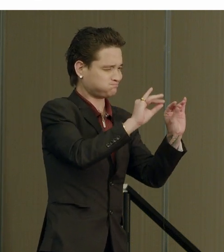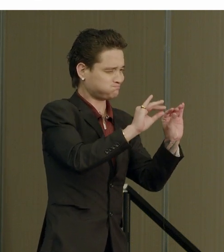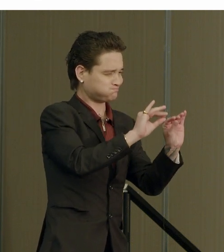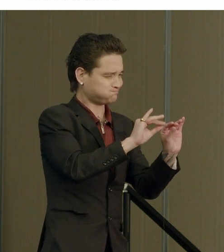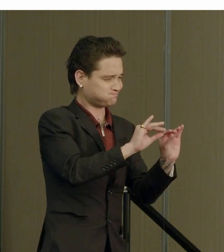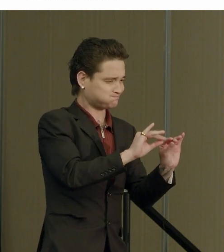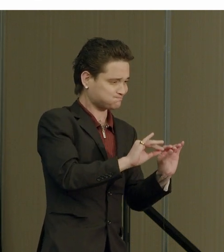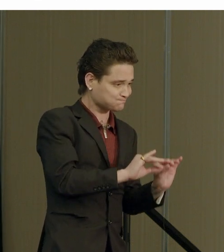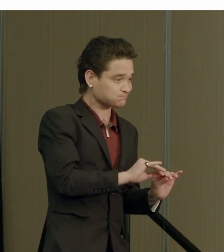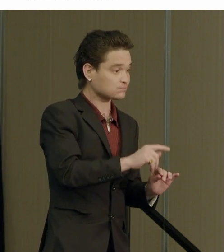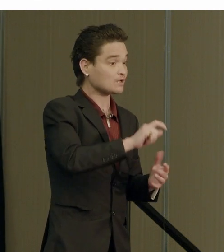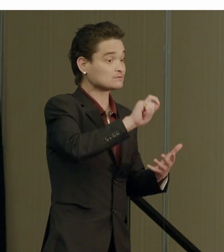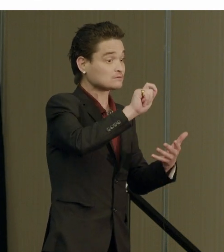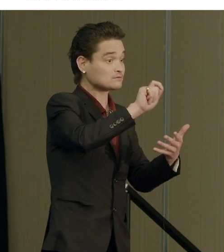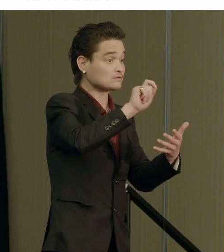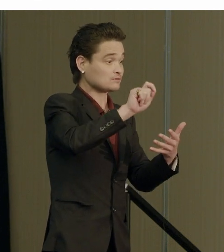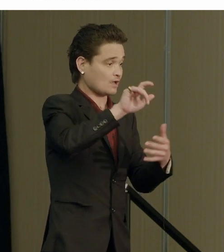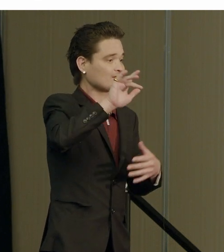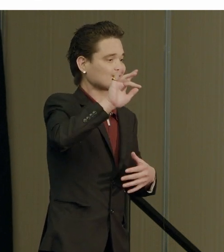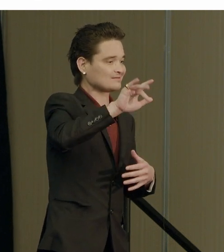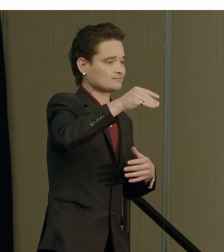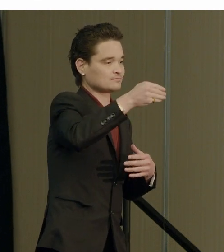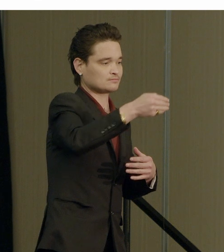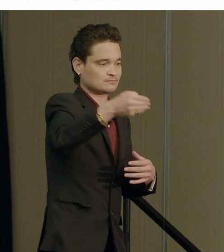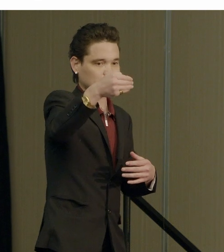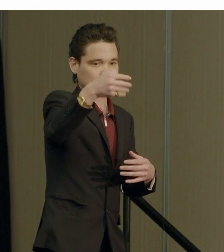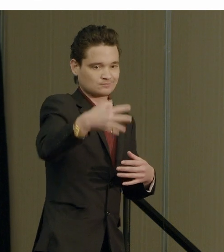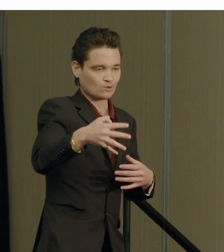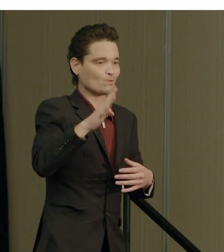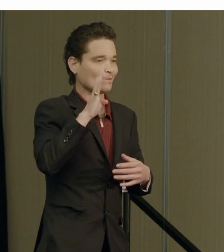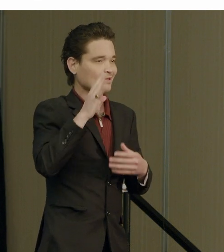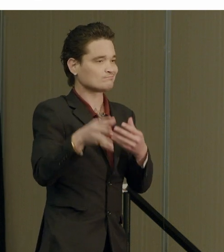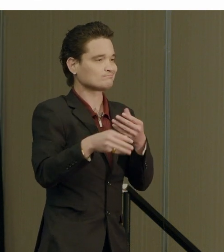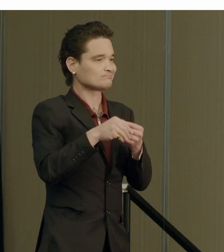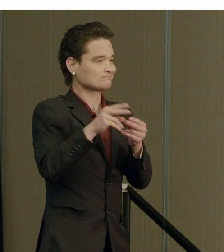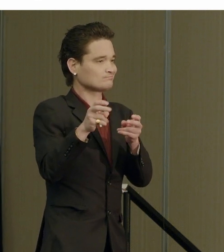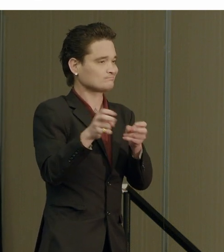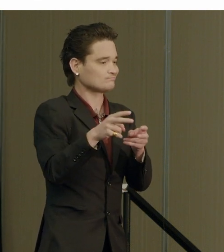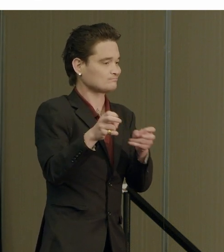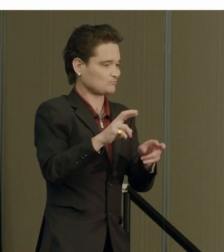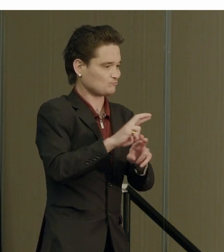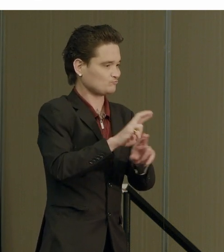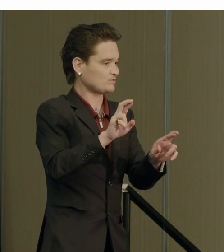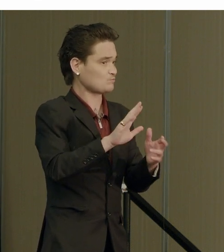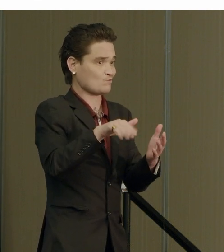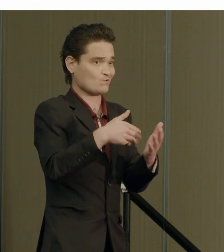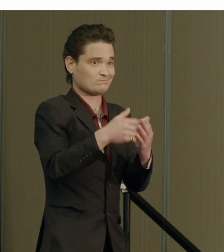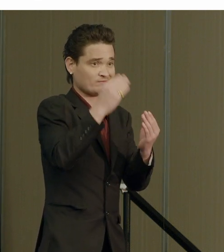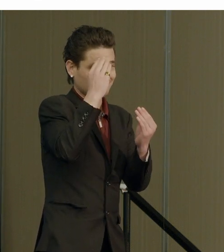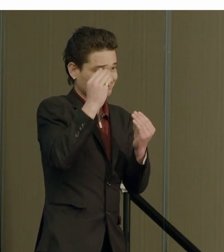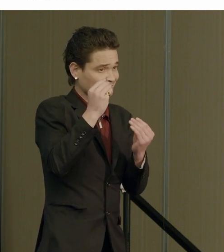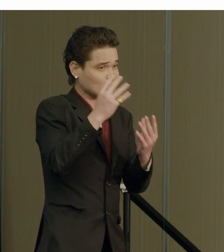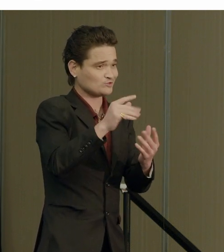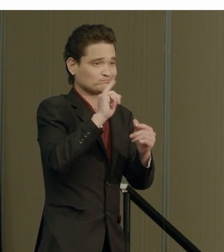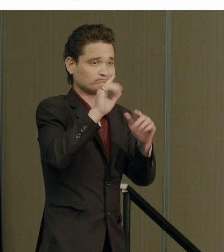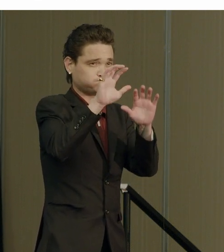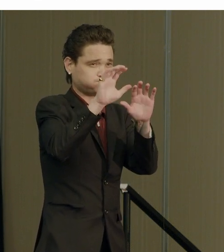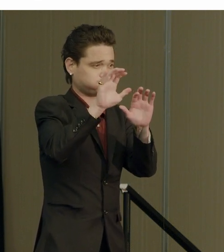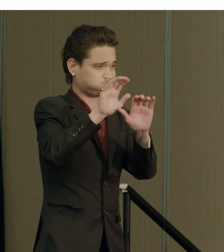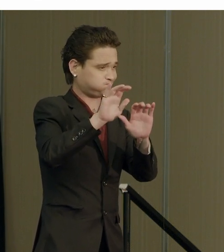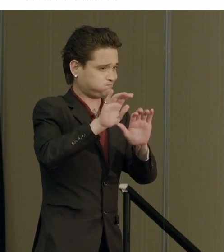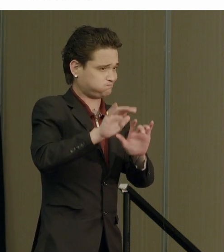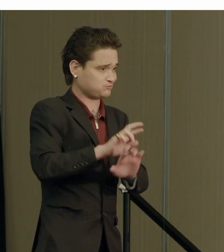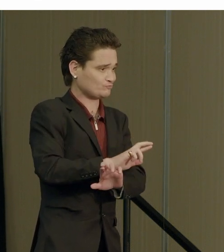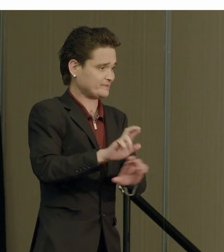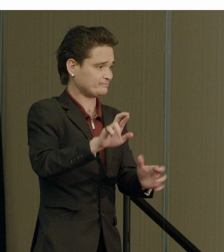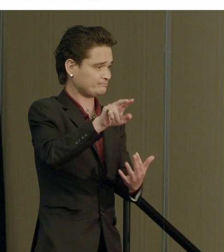and get captions for any presentations that you're doing on the fly. Lastly, we've also offered the ability to type with your voice and continue